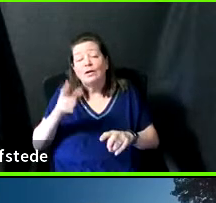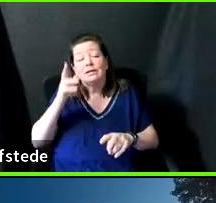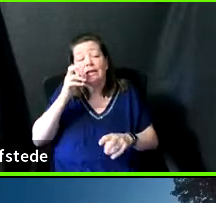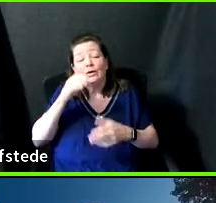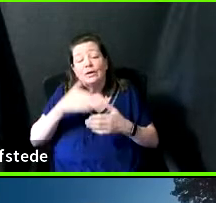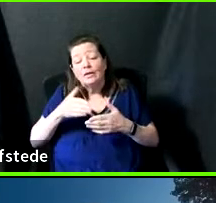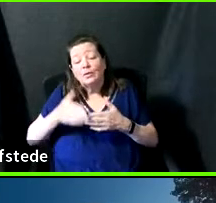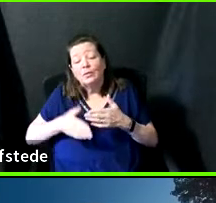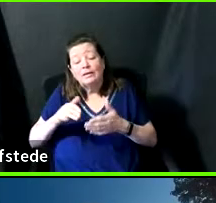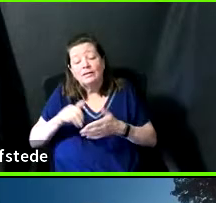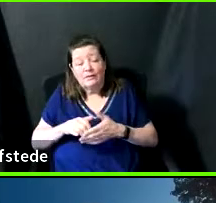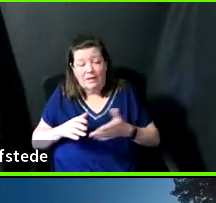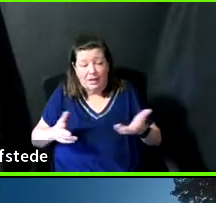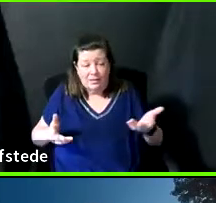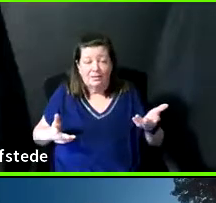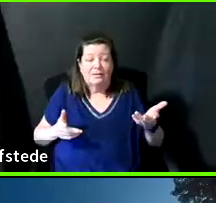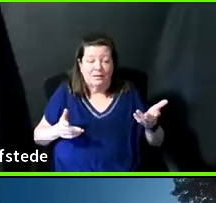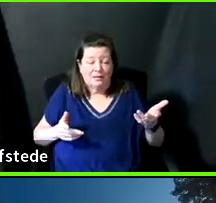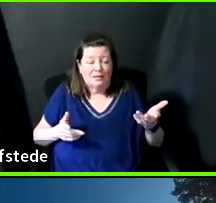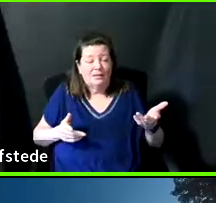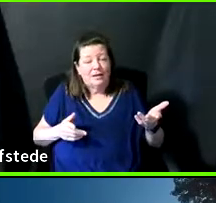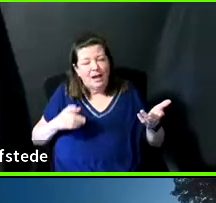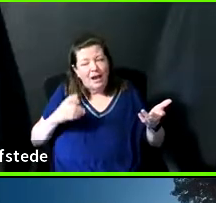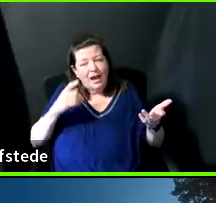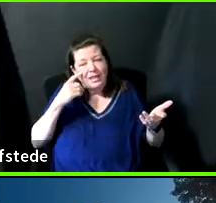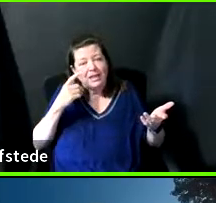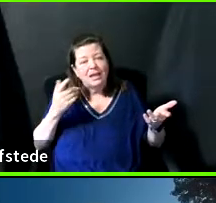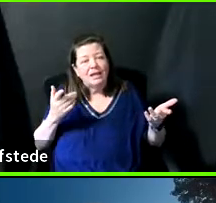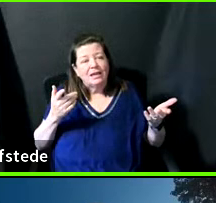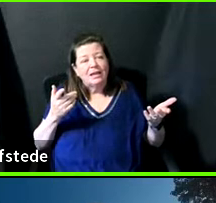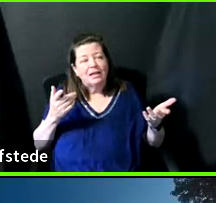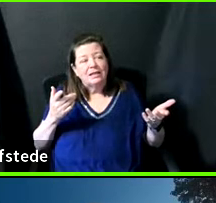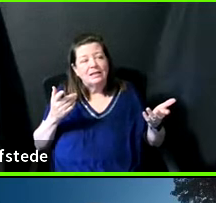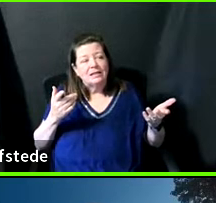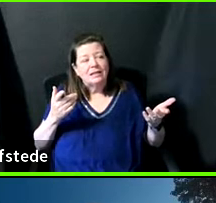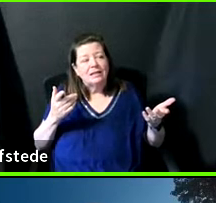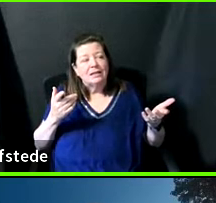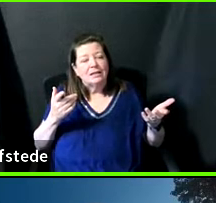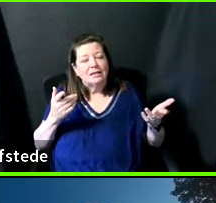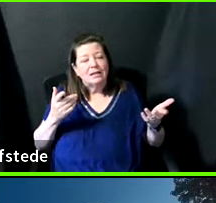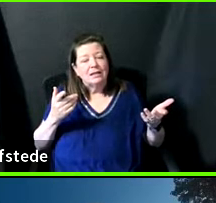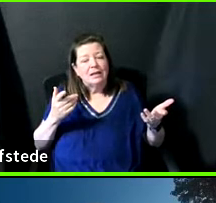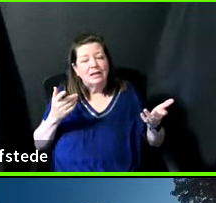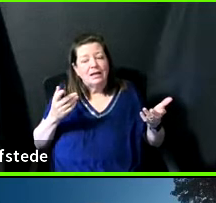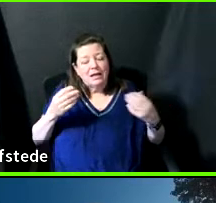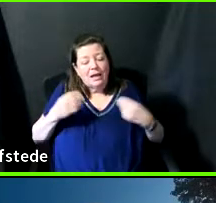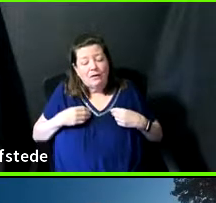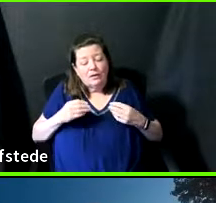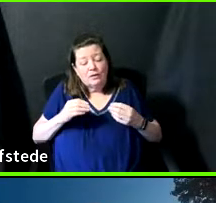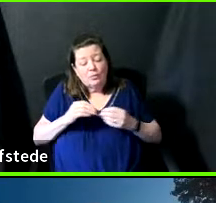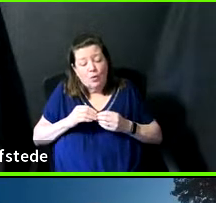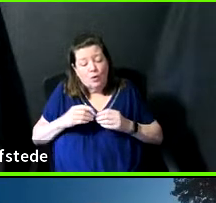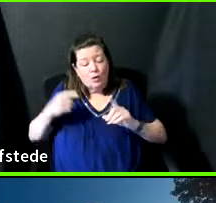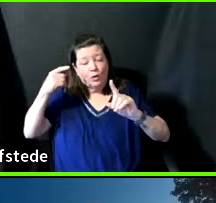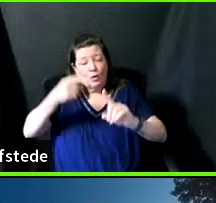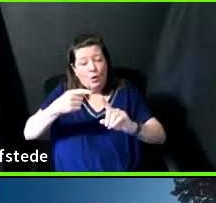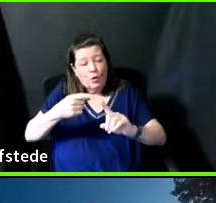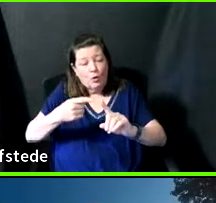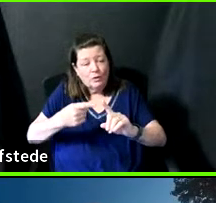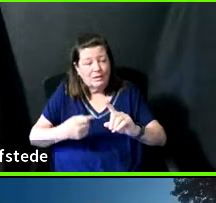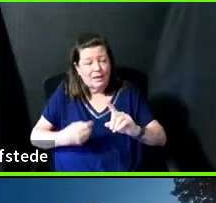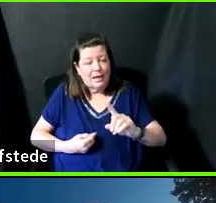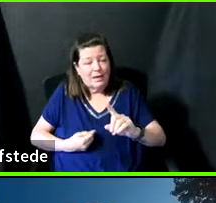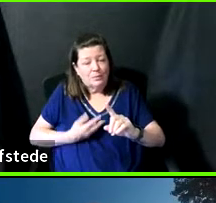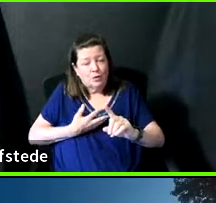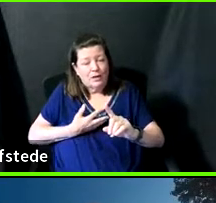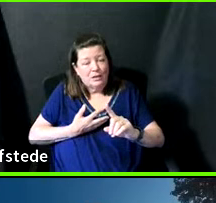because I think it translated goals and aspirations into reality in a